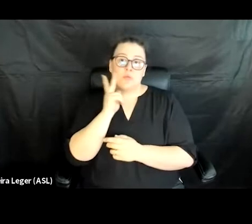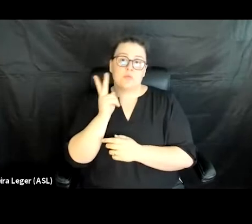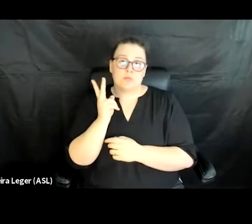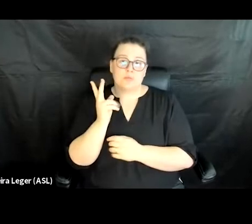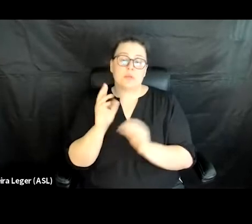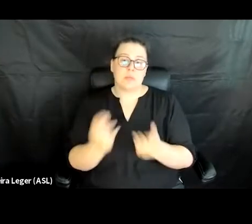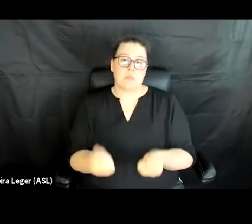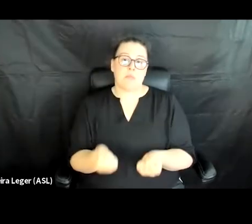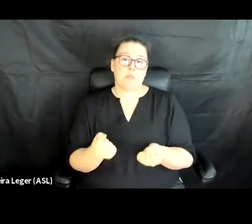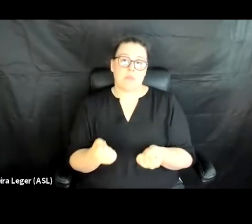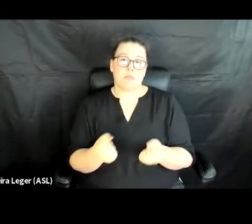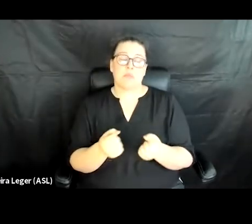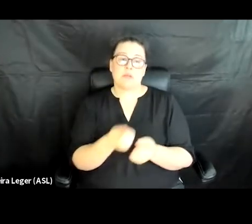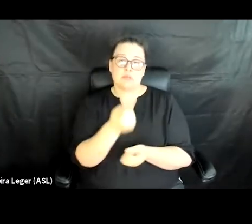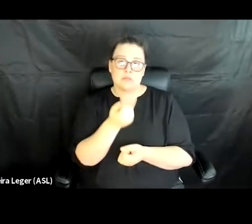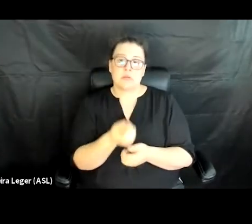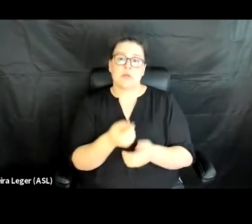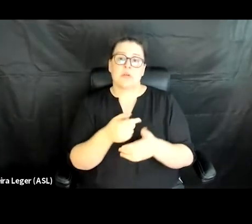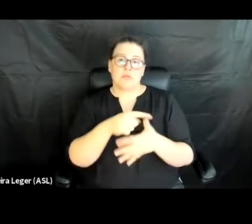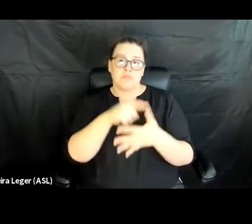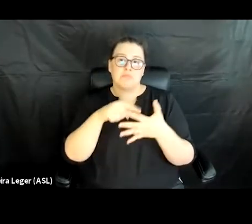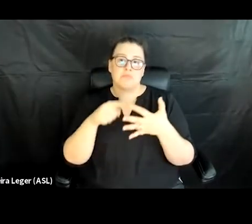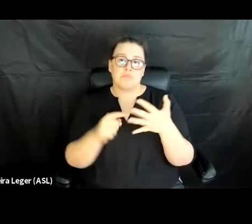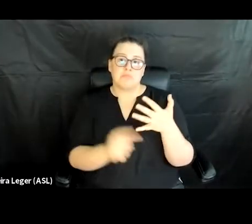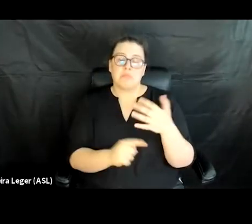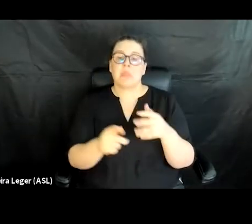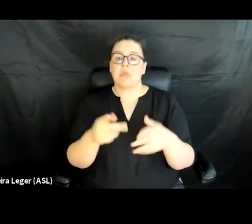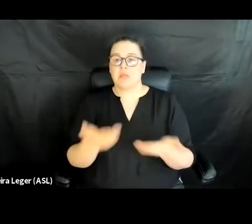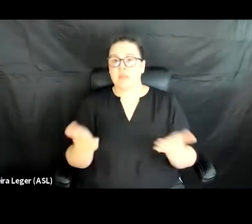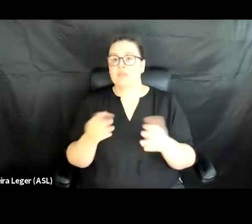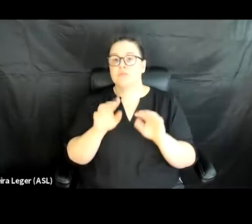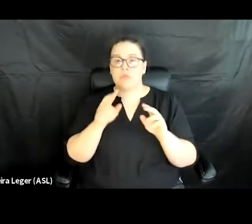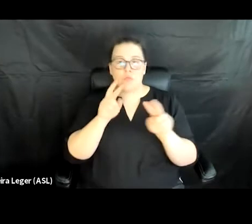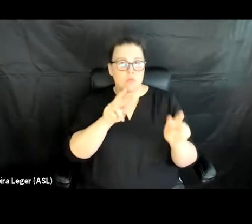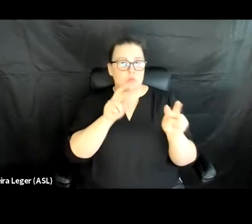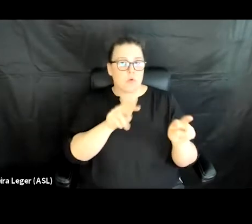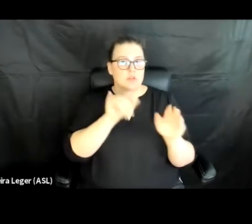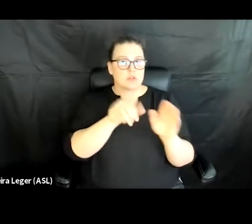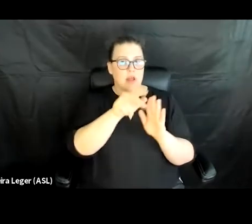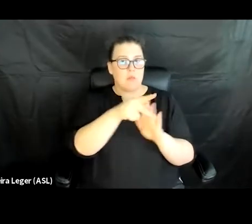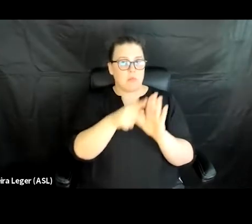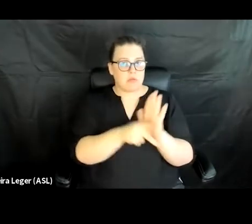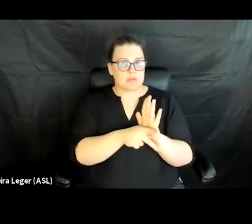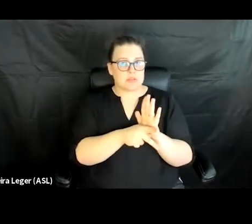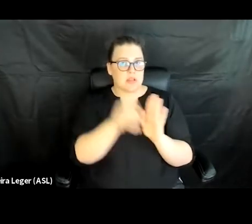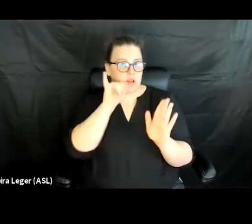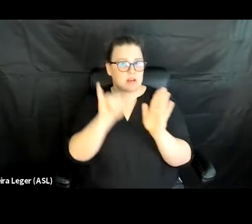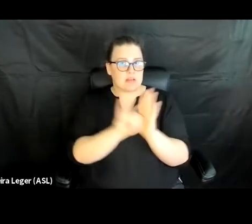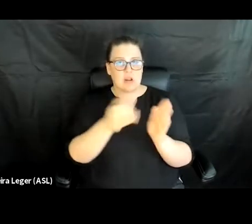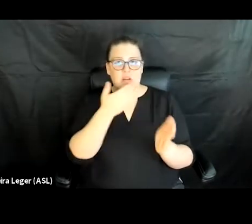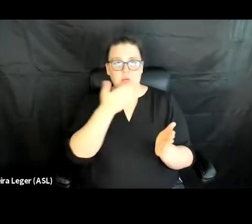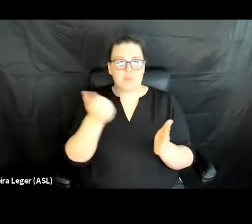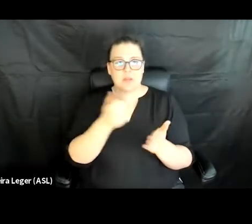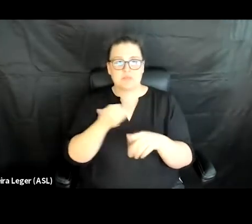a number of entities who are tracking this policy and identifying best practices. When